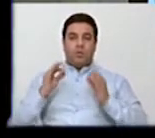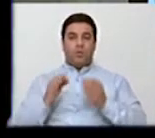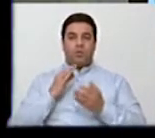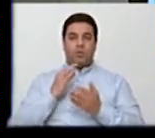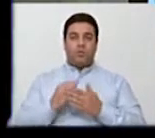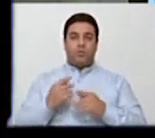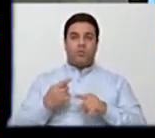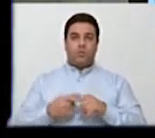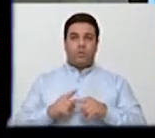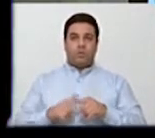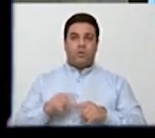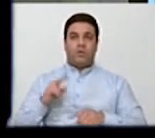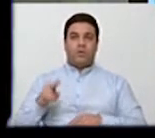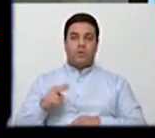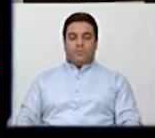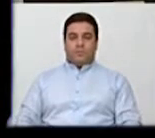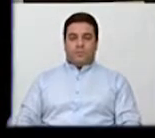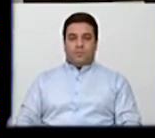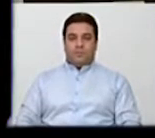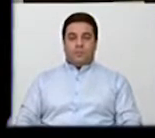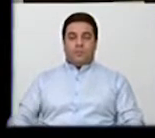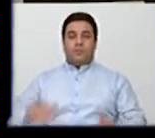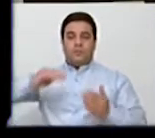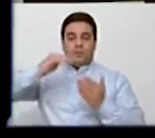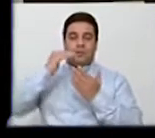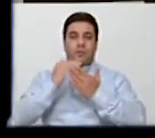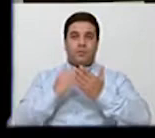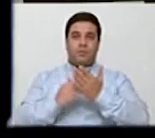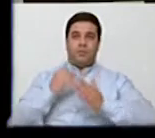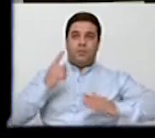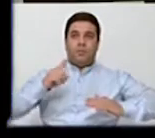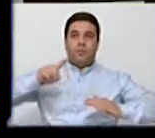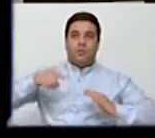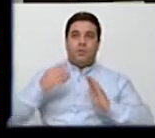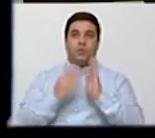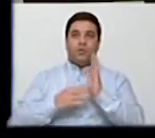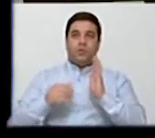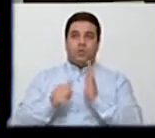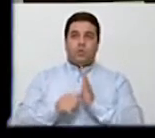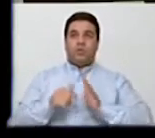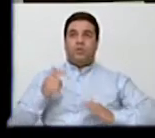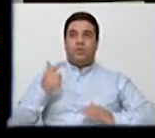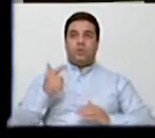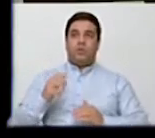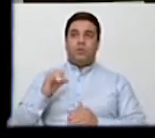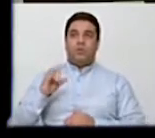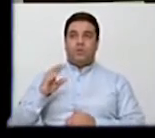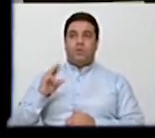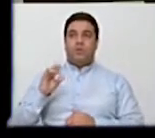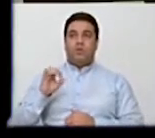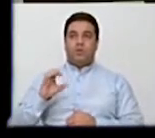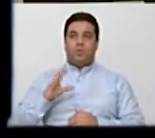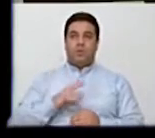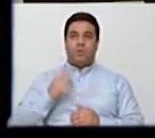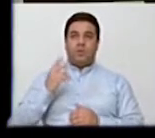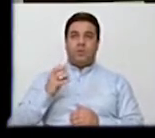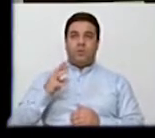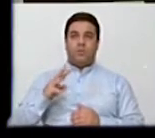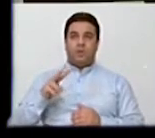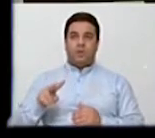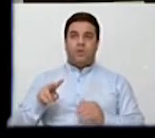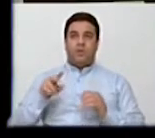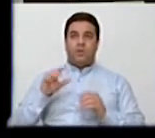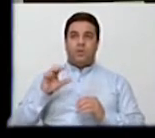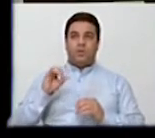javob shunda D javob ekan. Tarkibida 1,96 gram sulfat kislota tutgan 200 ml